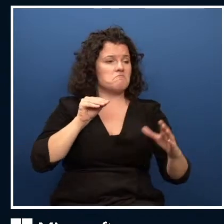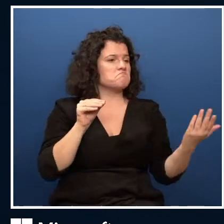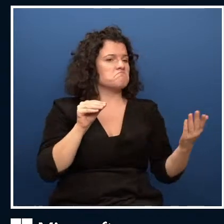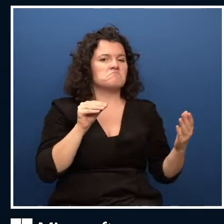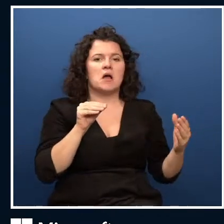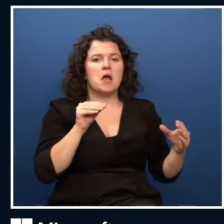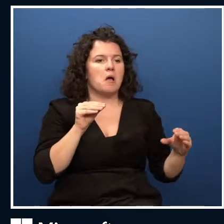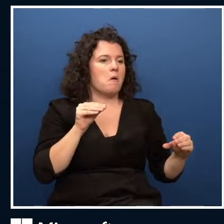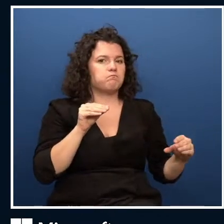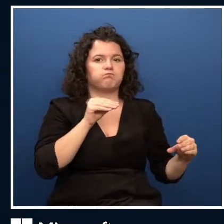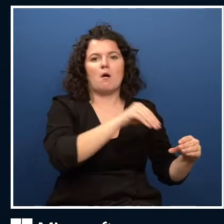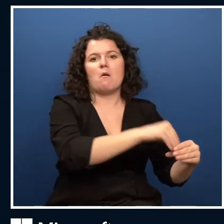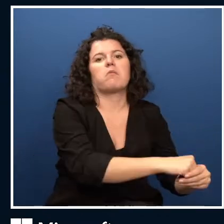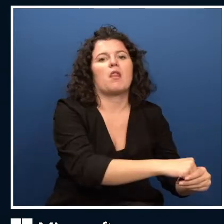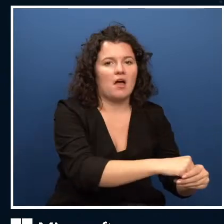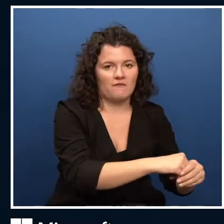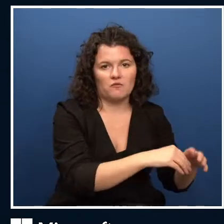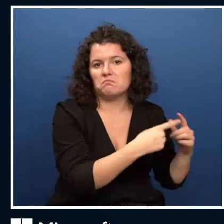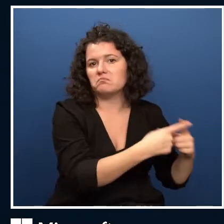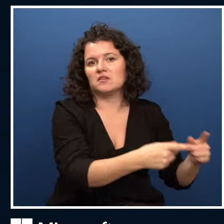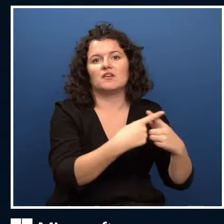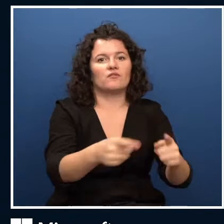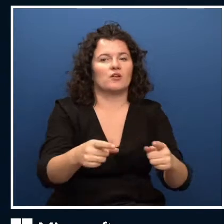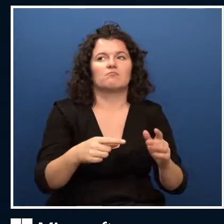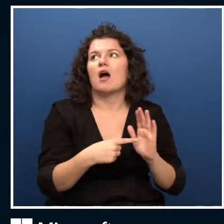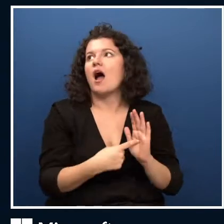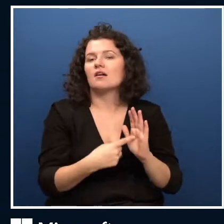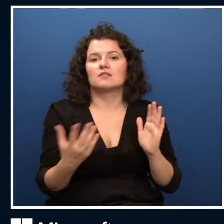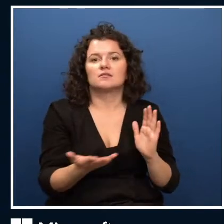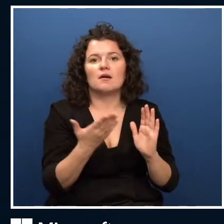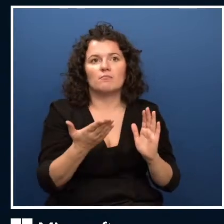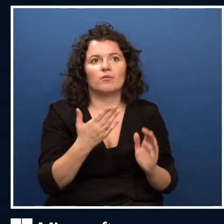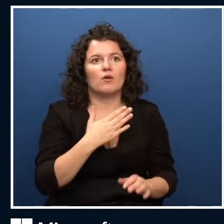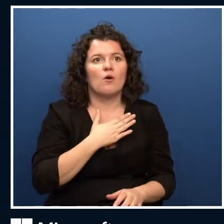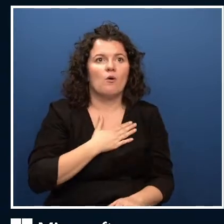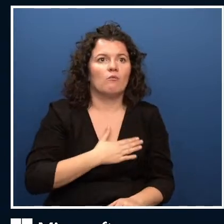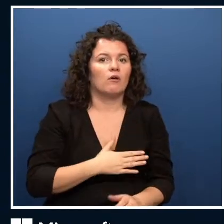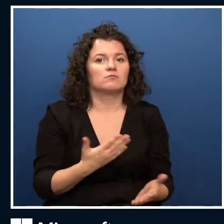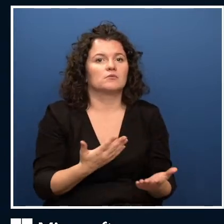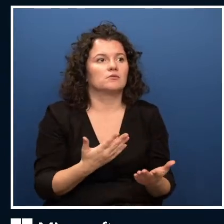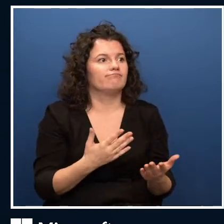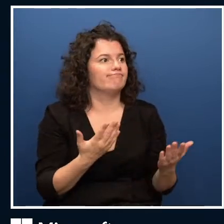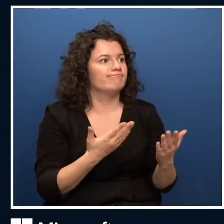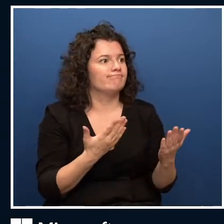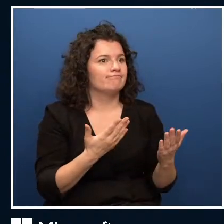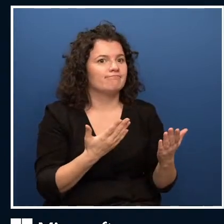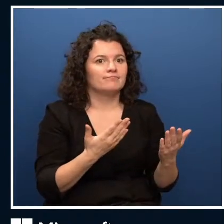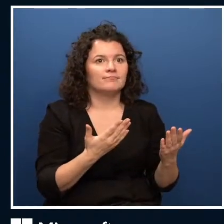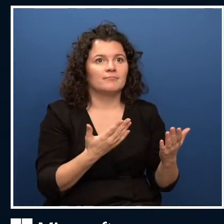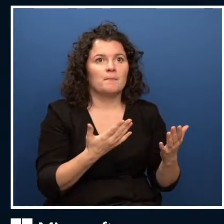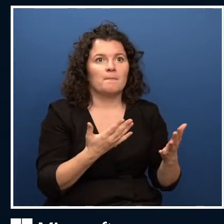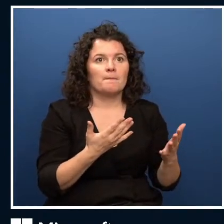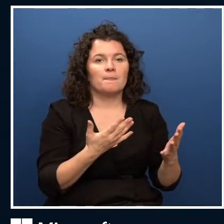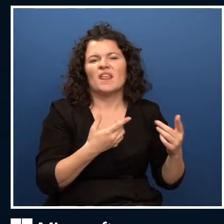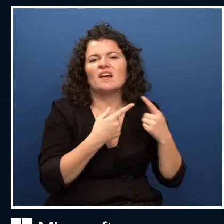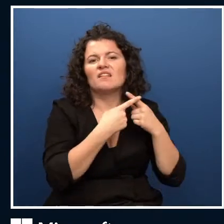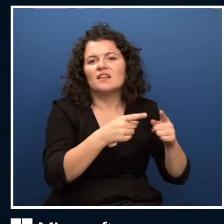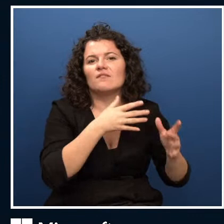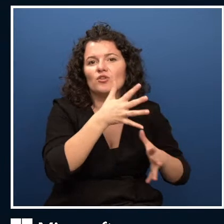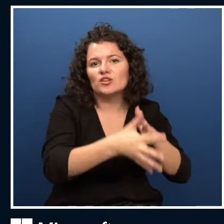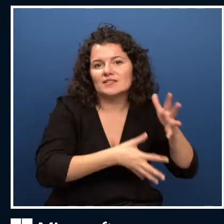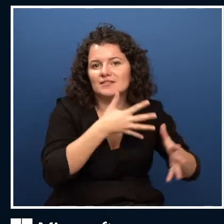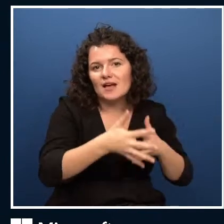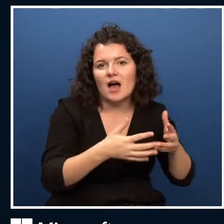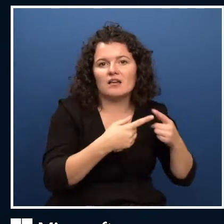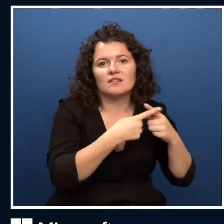want. Like if you want to detect vehicles, if you want to detect stop signs, for example, and a